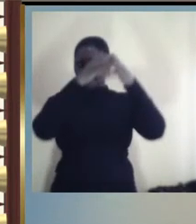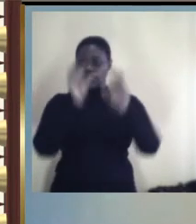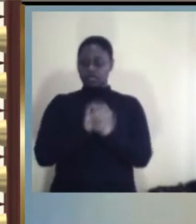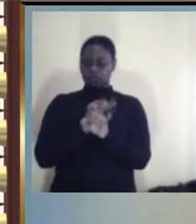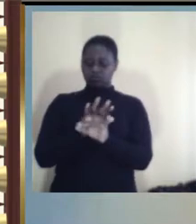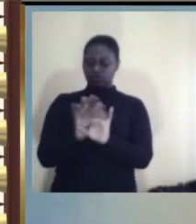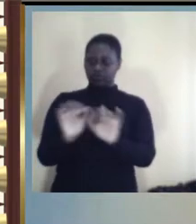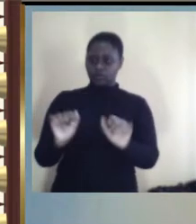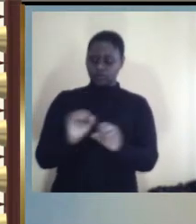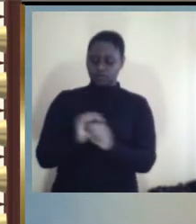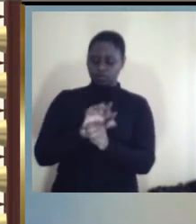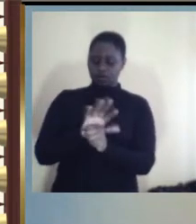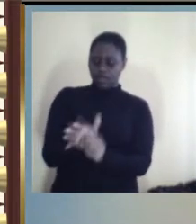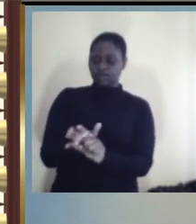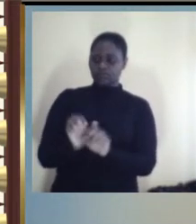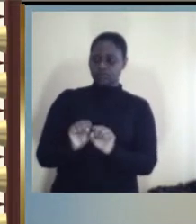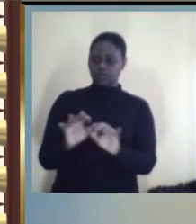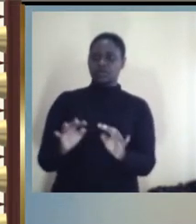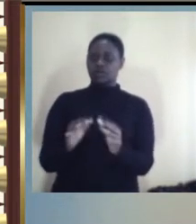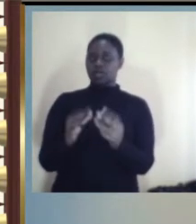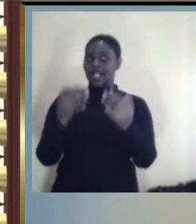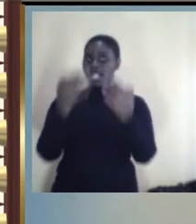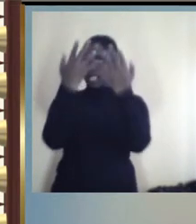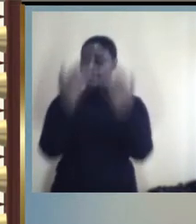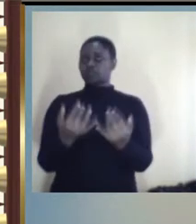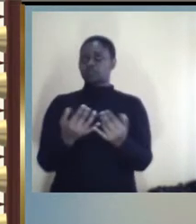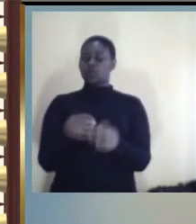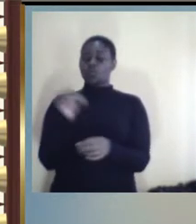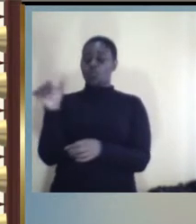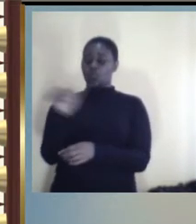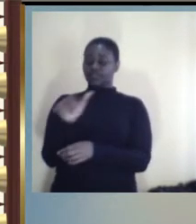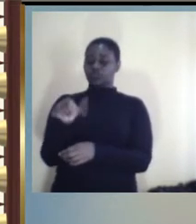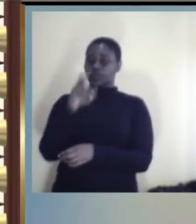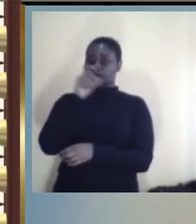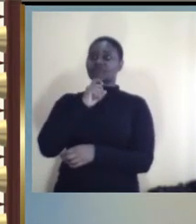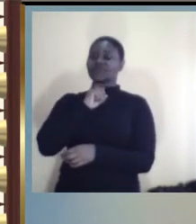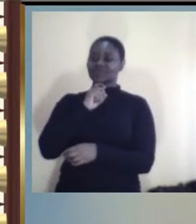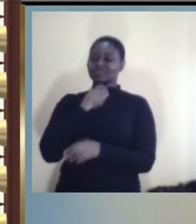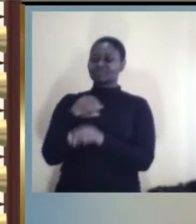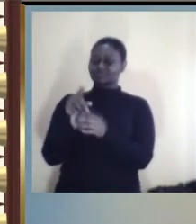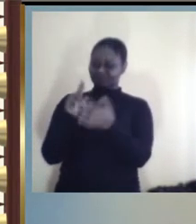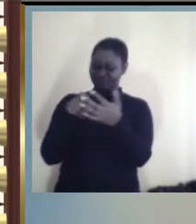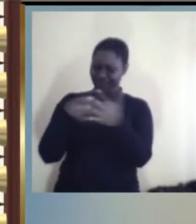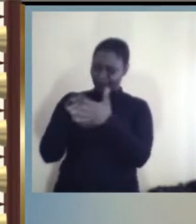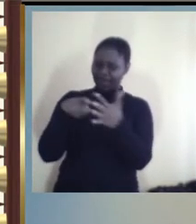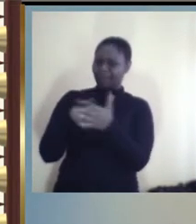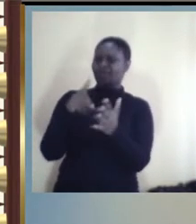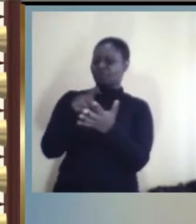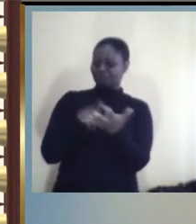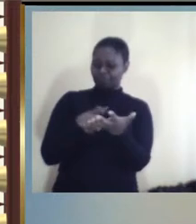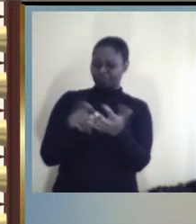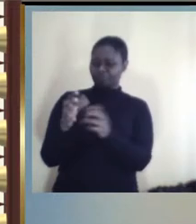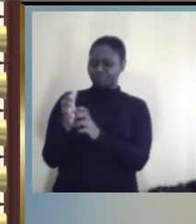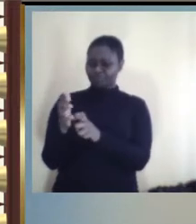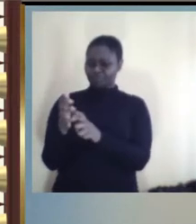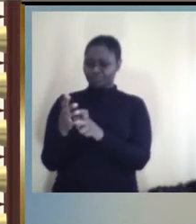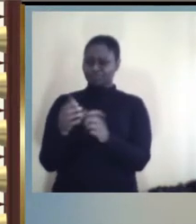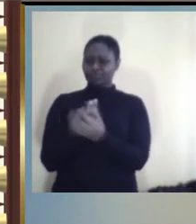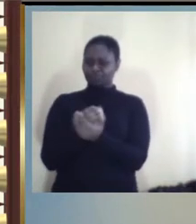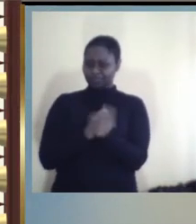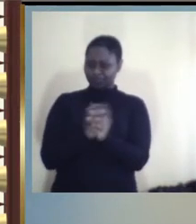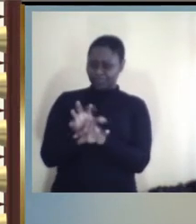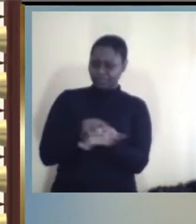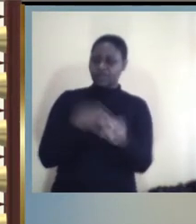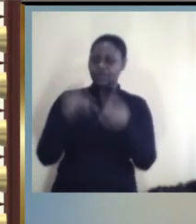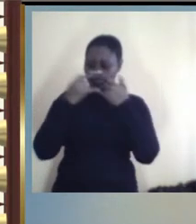COVID-19 line budget item, which they used to manufacture sanitizers and procure PPEs. The committee